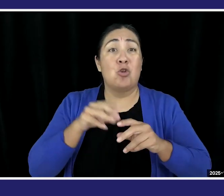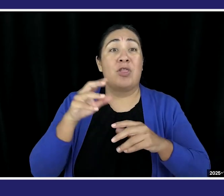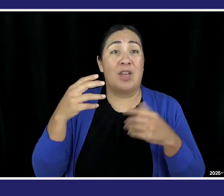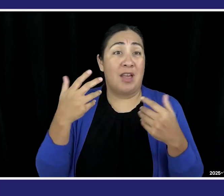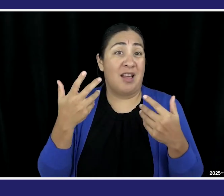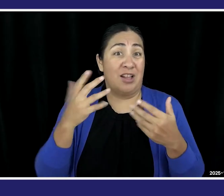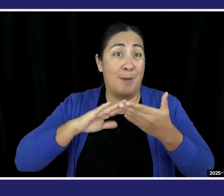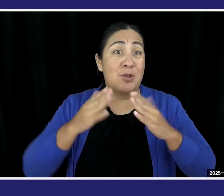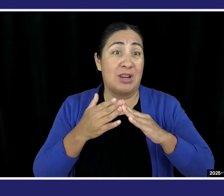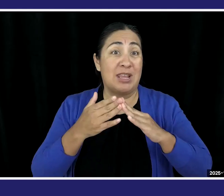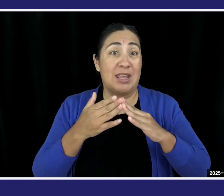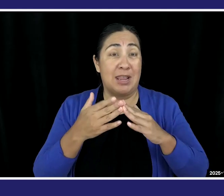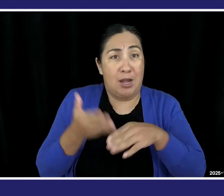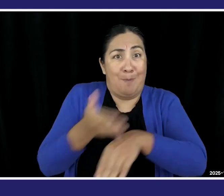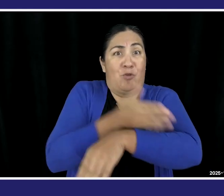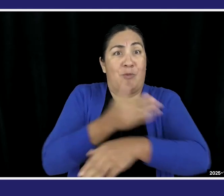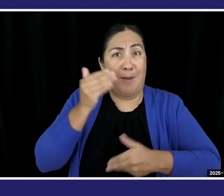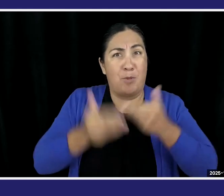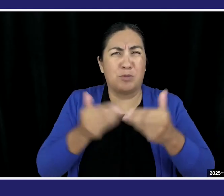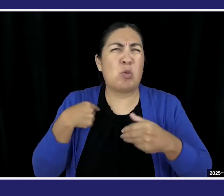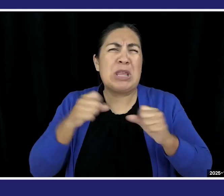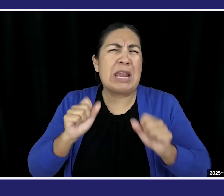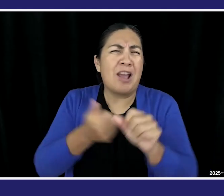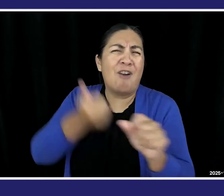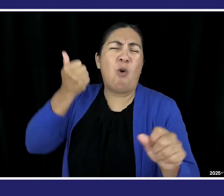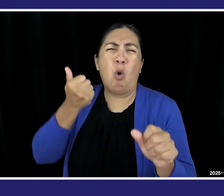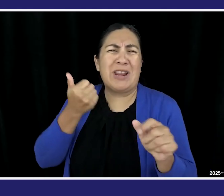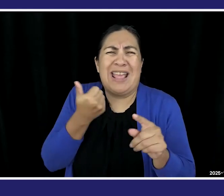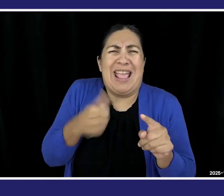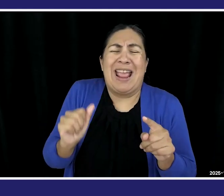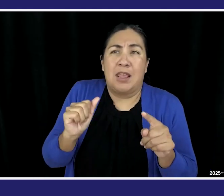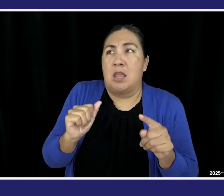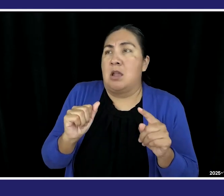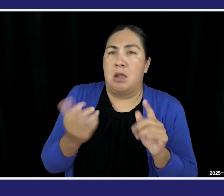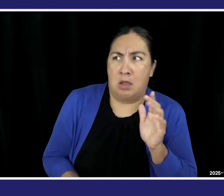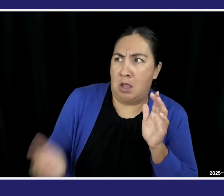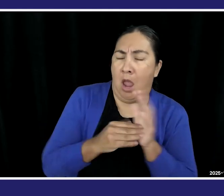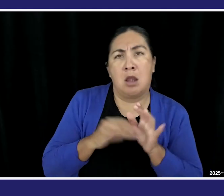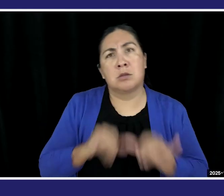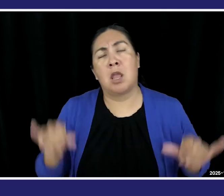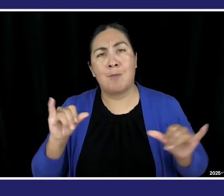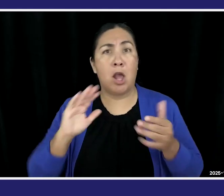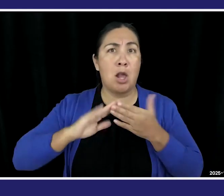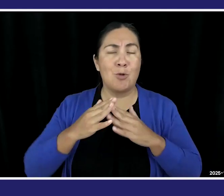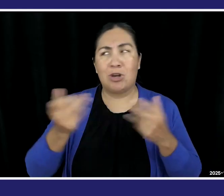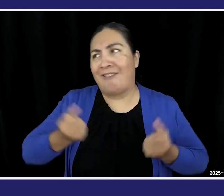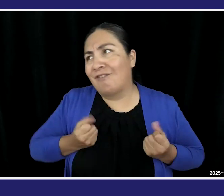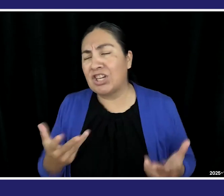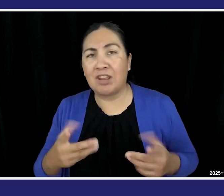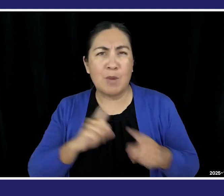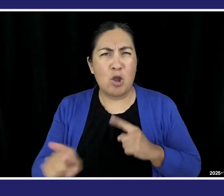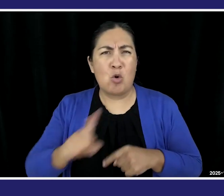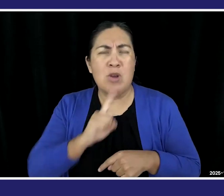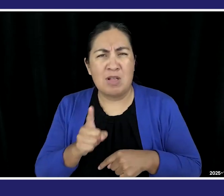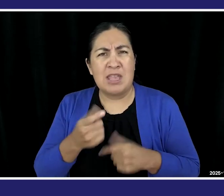avoid anytime we can duplication, community fatigue, but really leverage the strong backbone that I